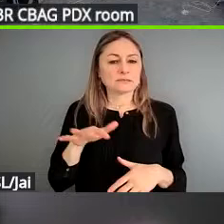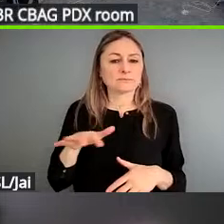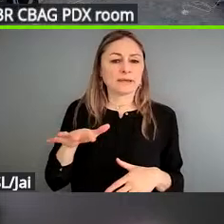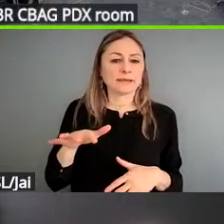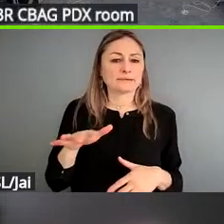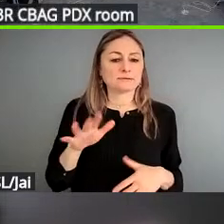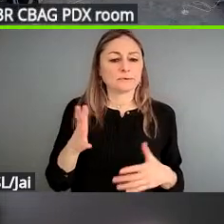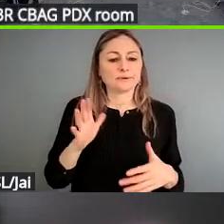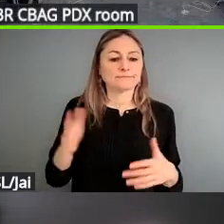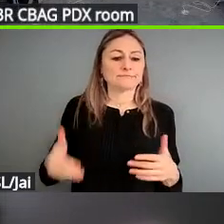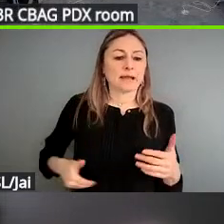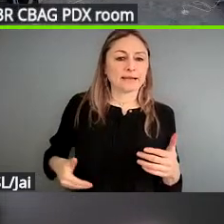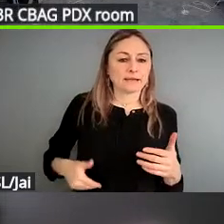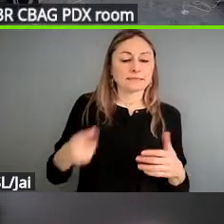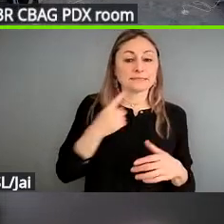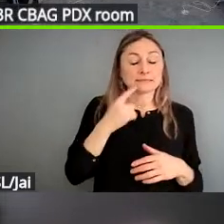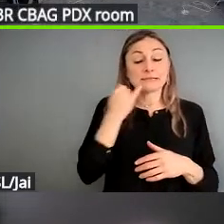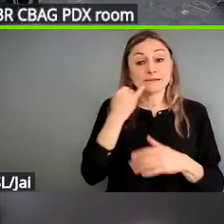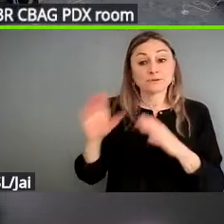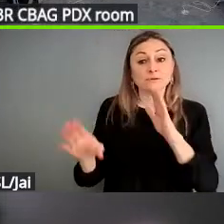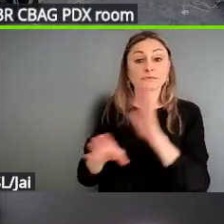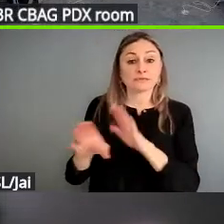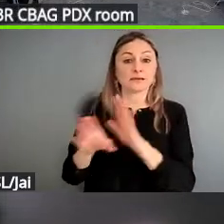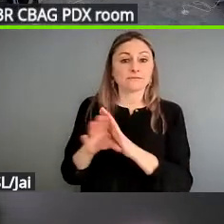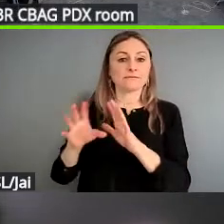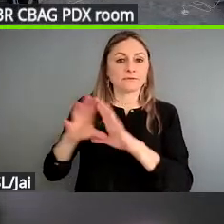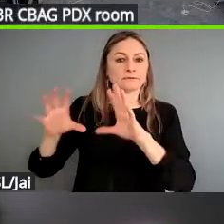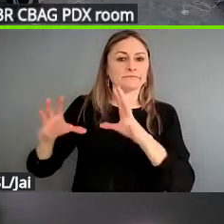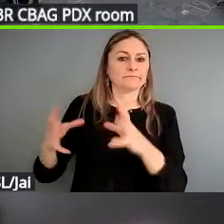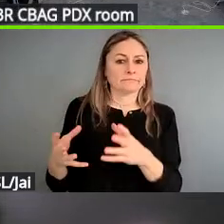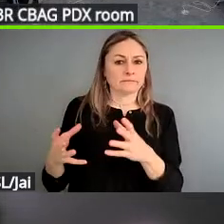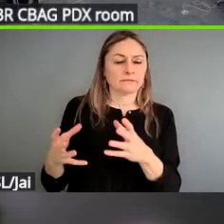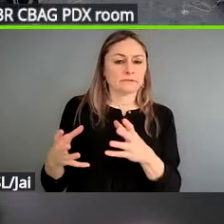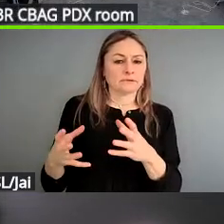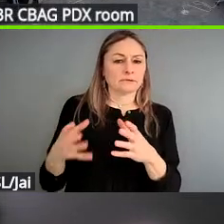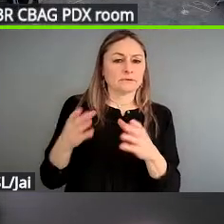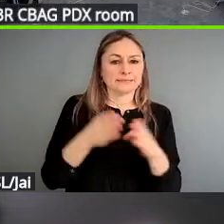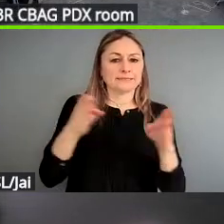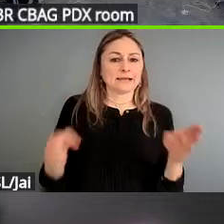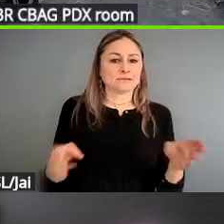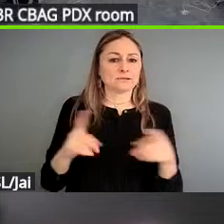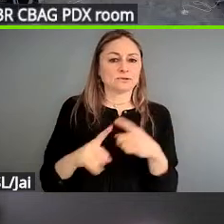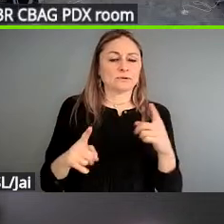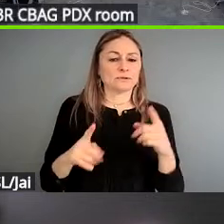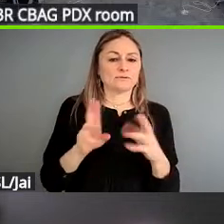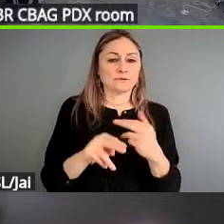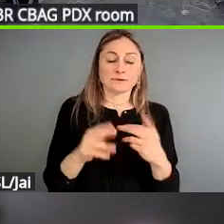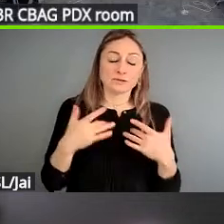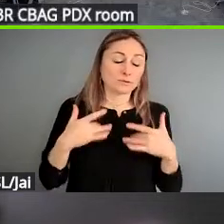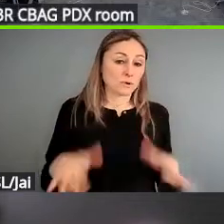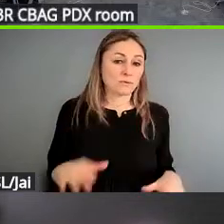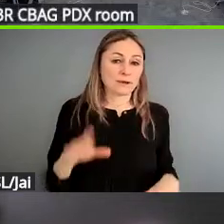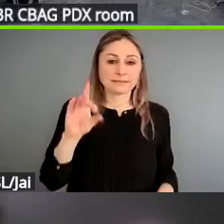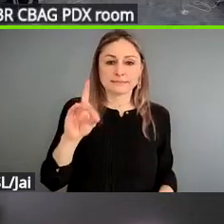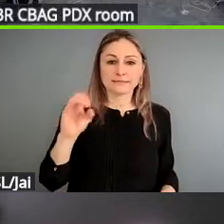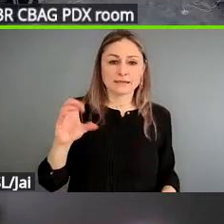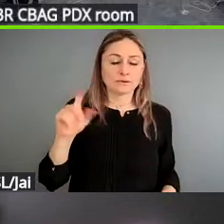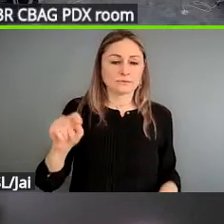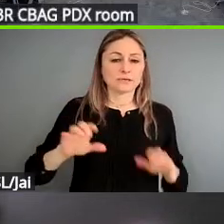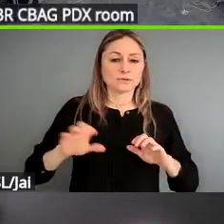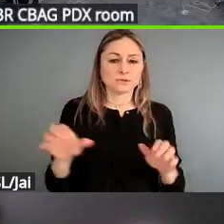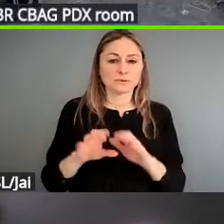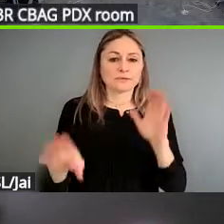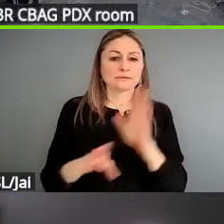would be if there was a developable parcel, something that's material next to the freeway. Again, I don't think you want DOT actually doing the development of